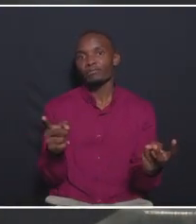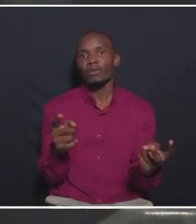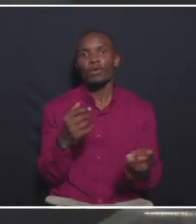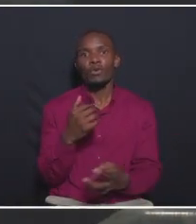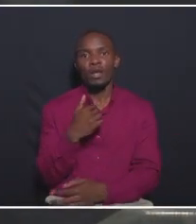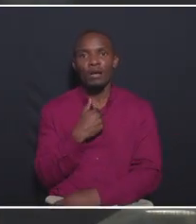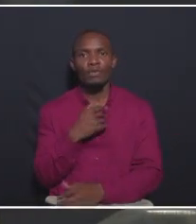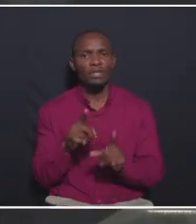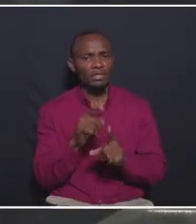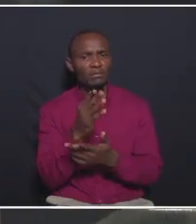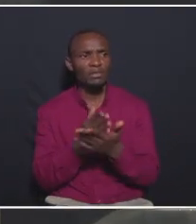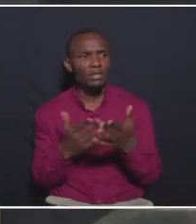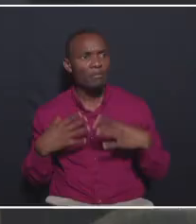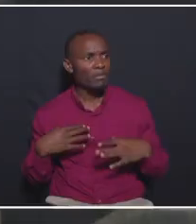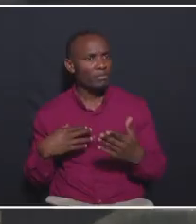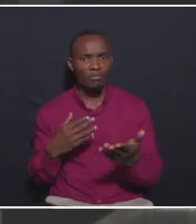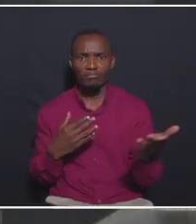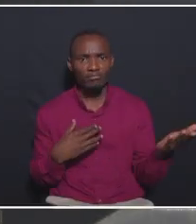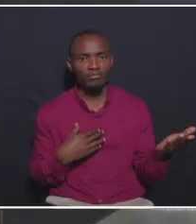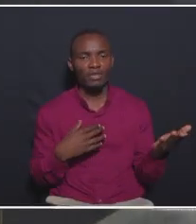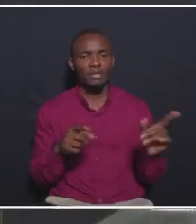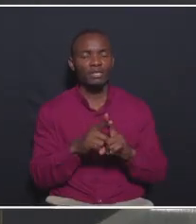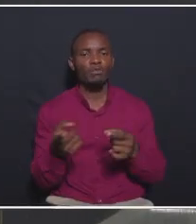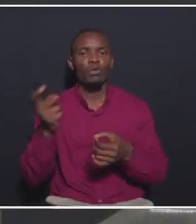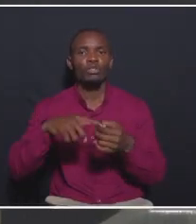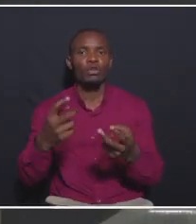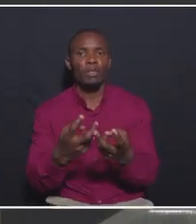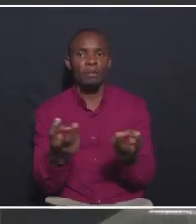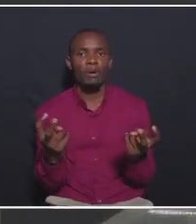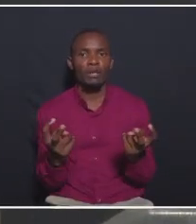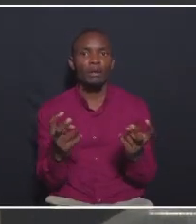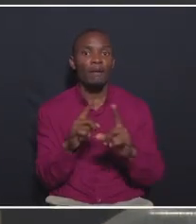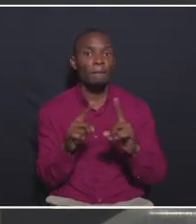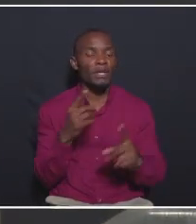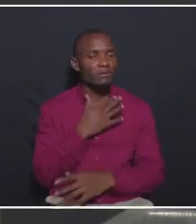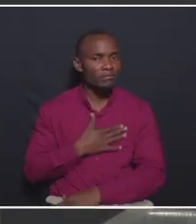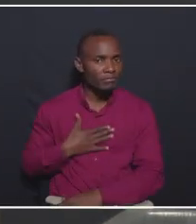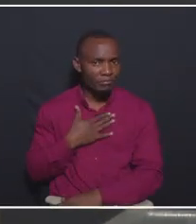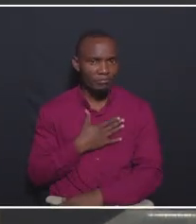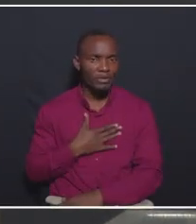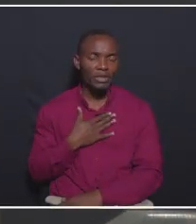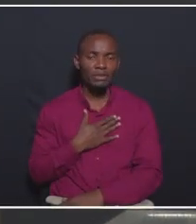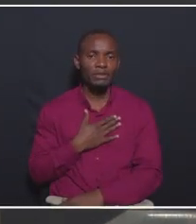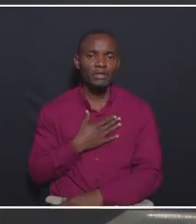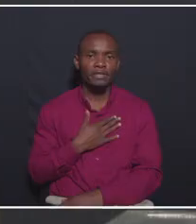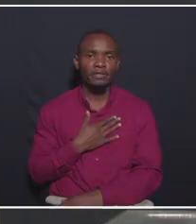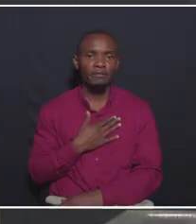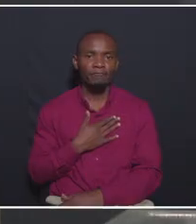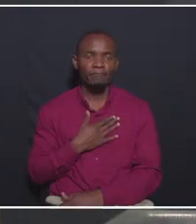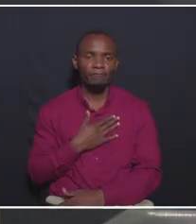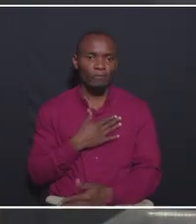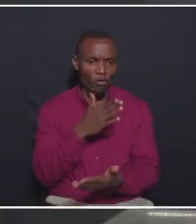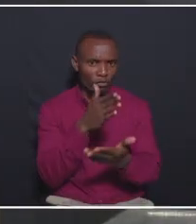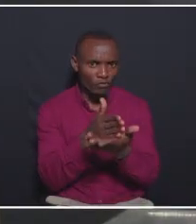and also some of the people in the crowd over there. But please check out our socials for that